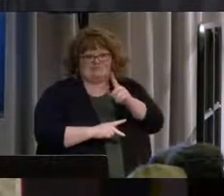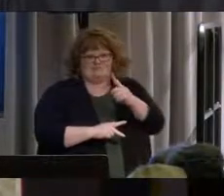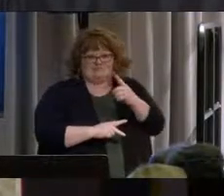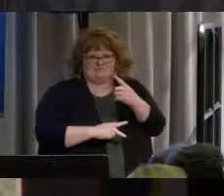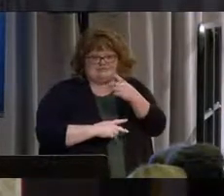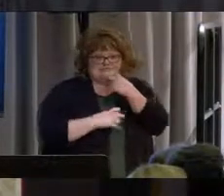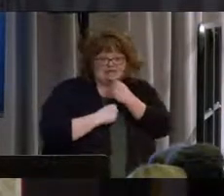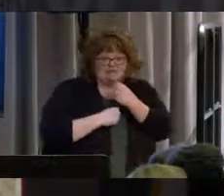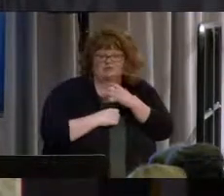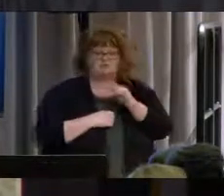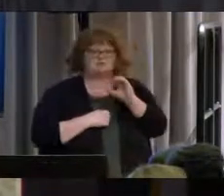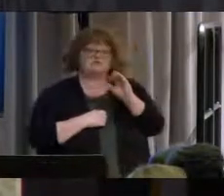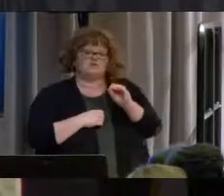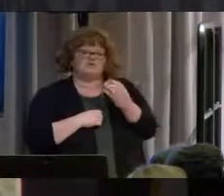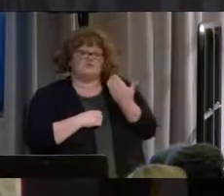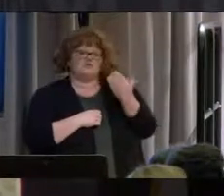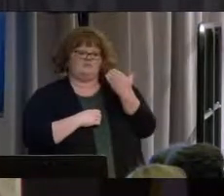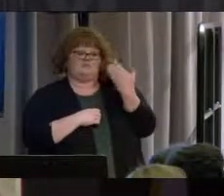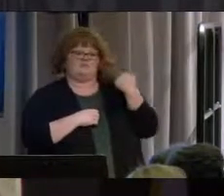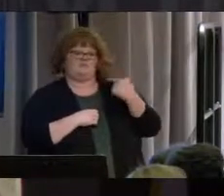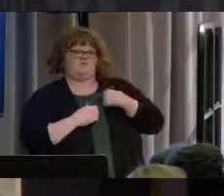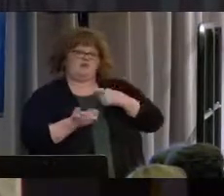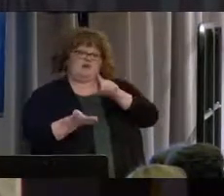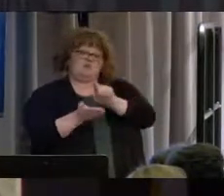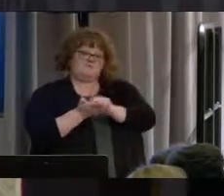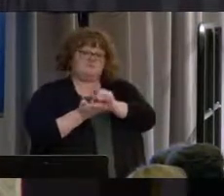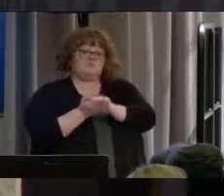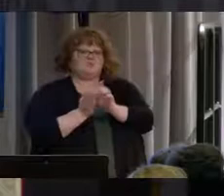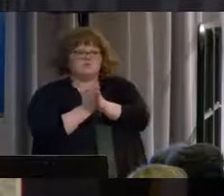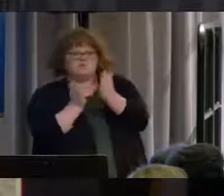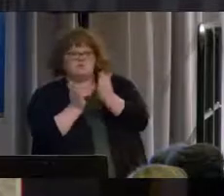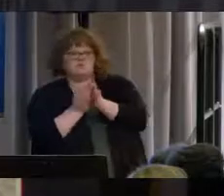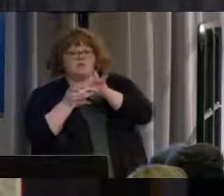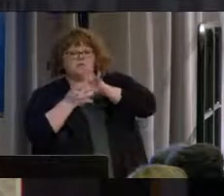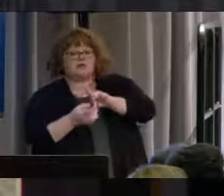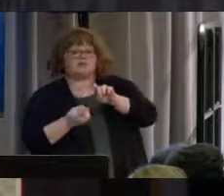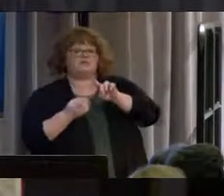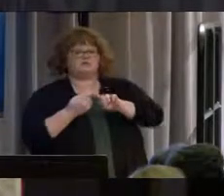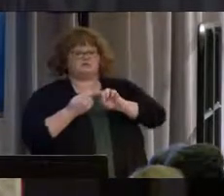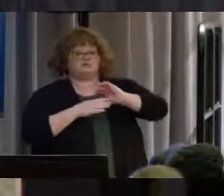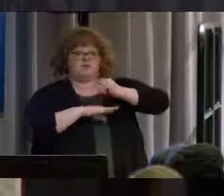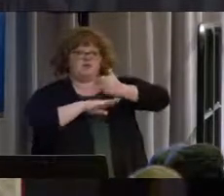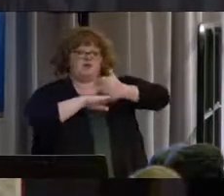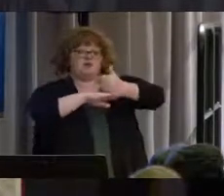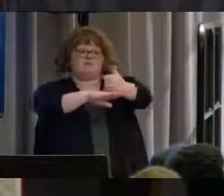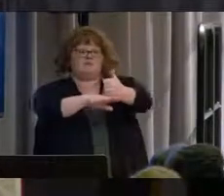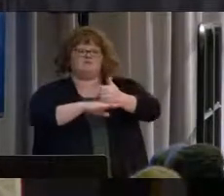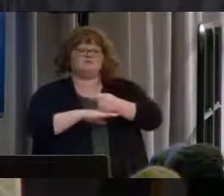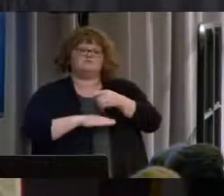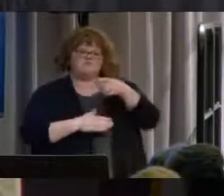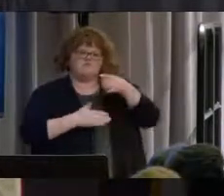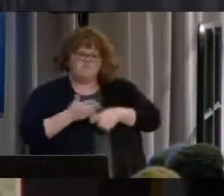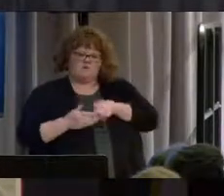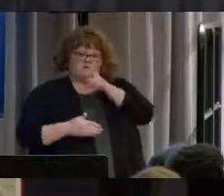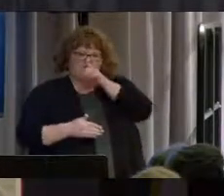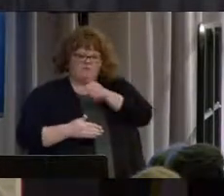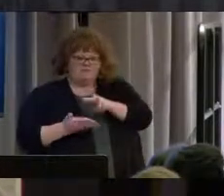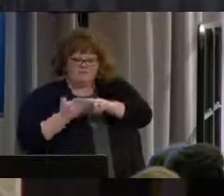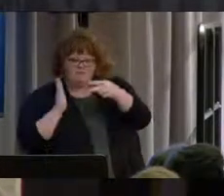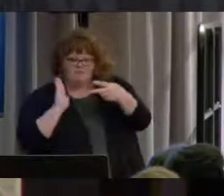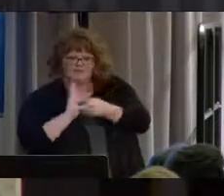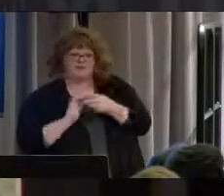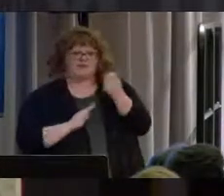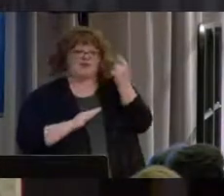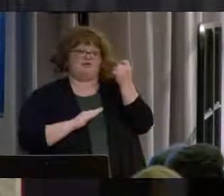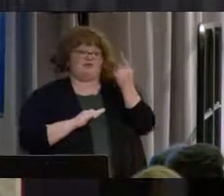lost cause and the monuments, and they're not what you think they are, and when they were put up, and what people said, and you know, nobody really